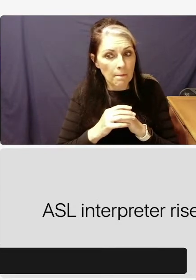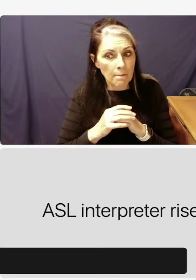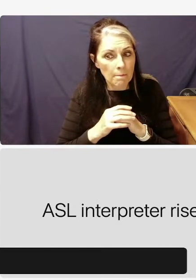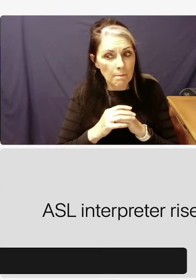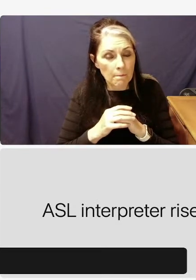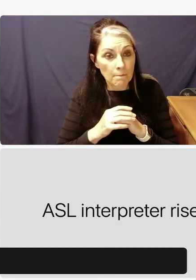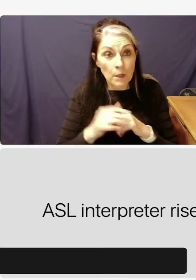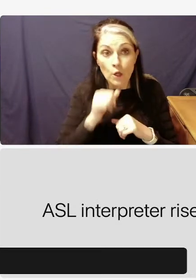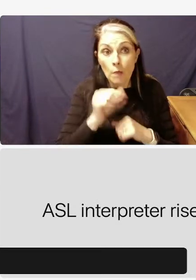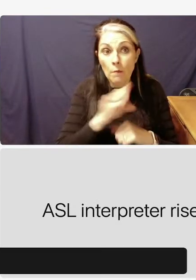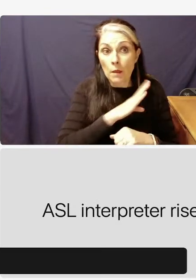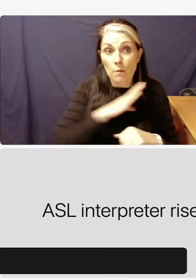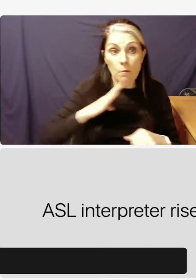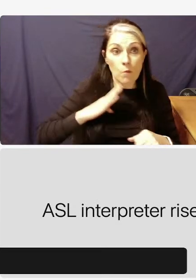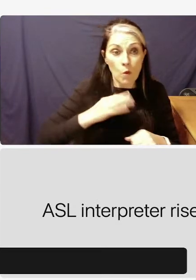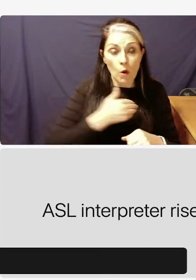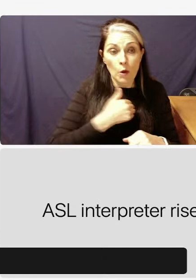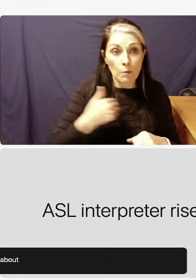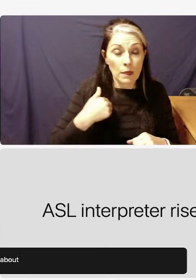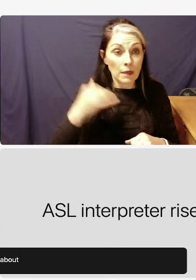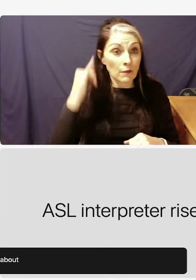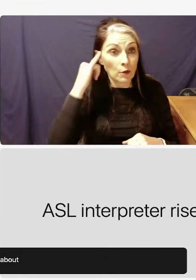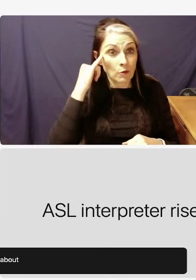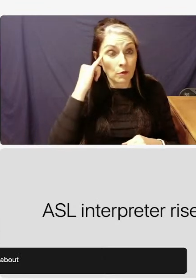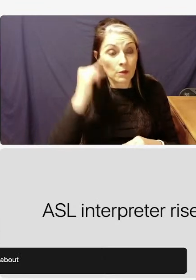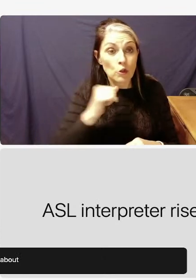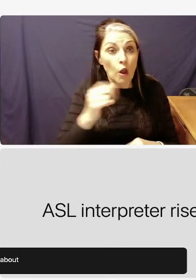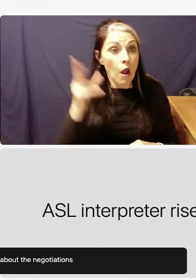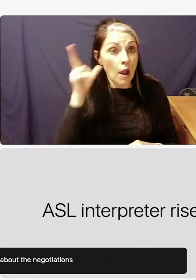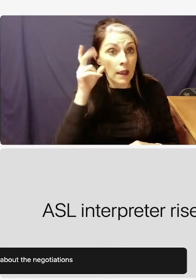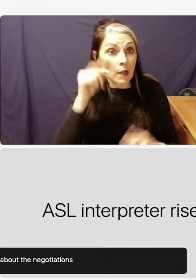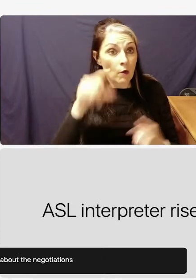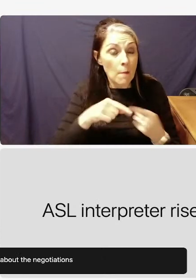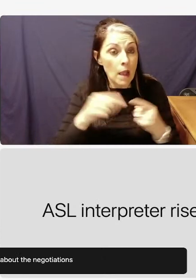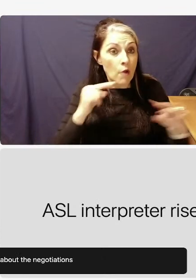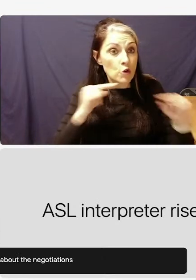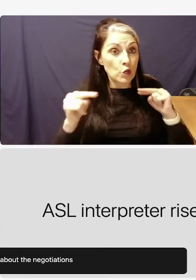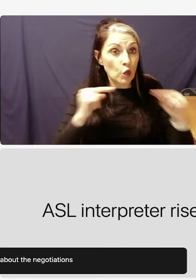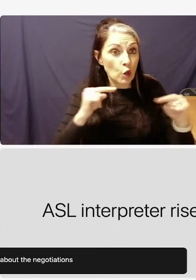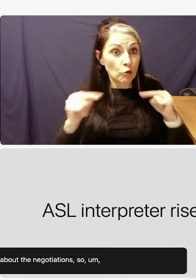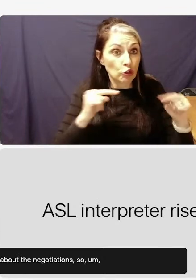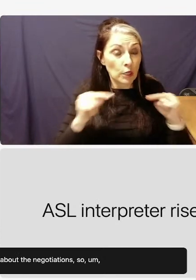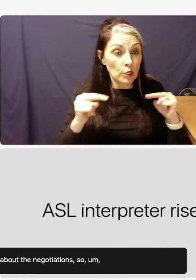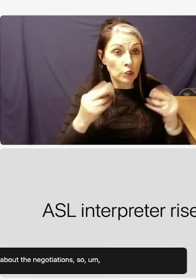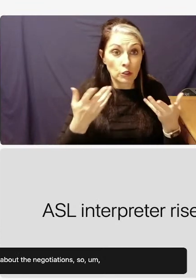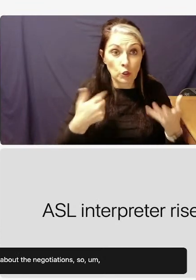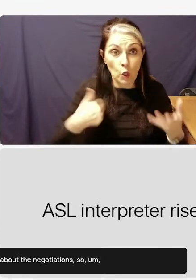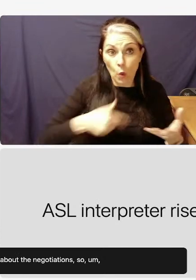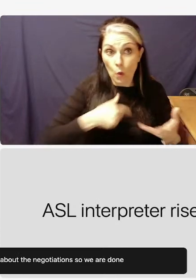meeting if you don't hear about negotiations so we are done